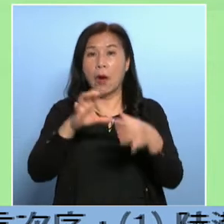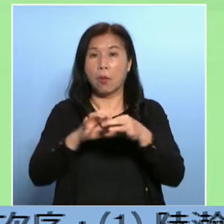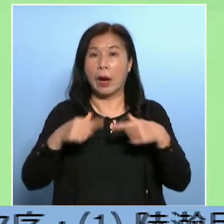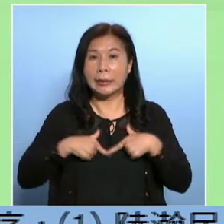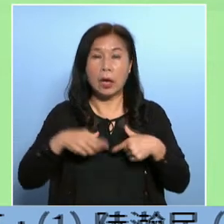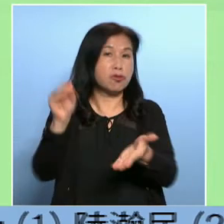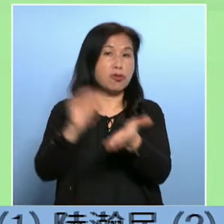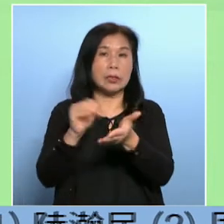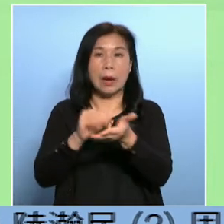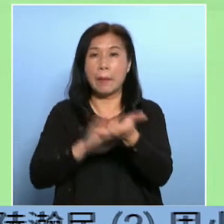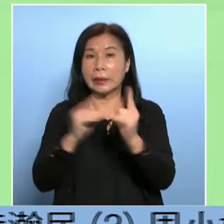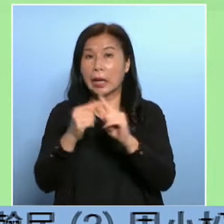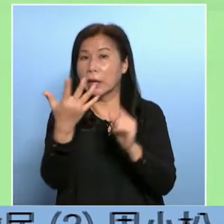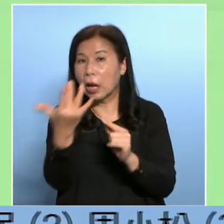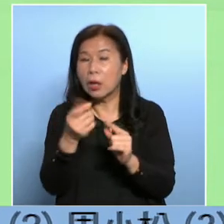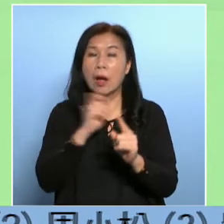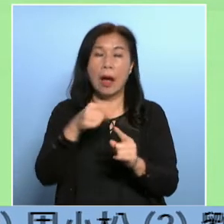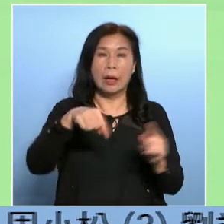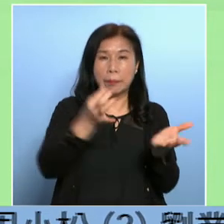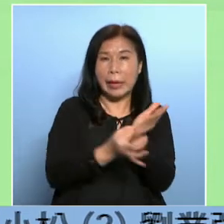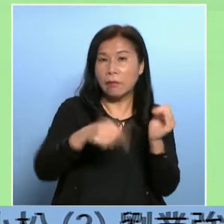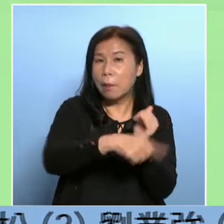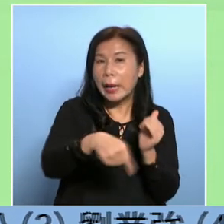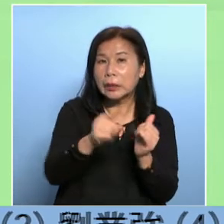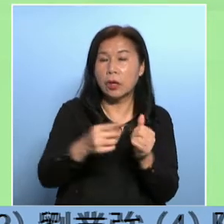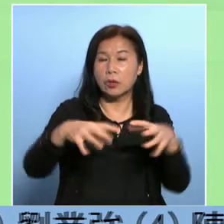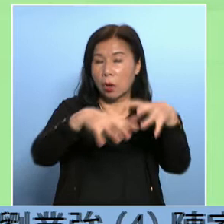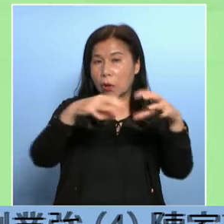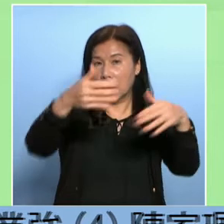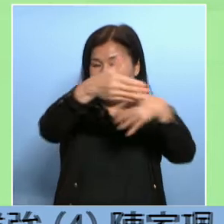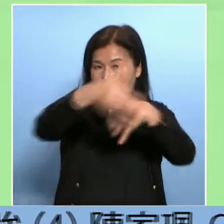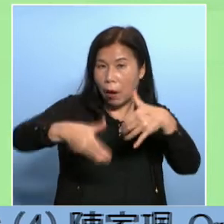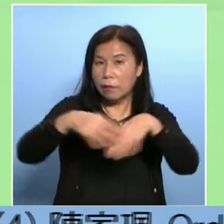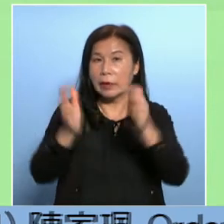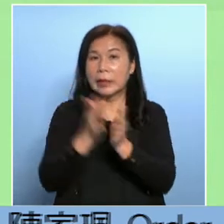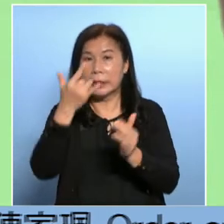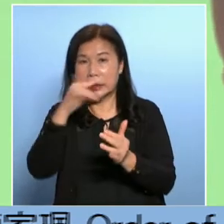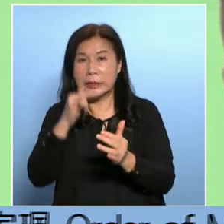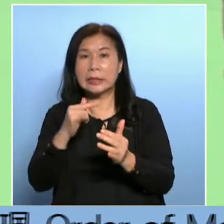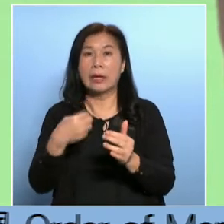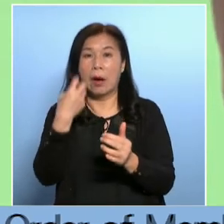And instead of caring about the daily new cases and where we do a lockdown or any new